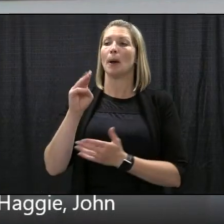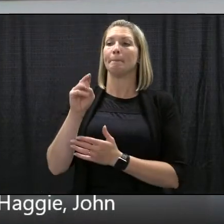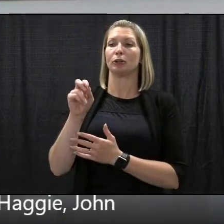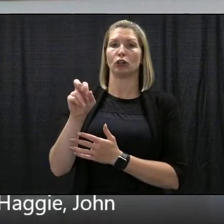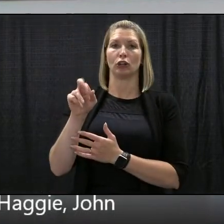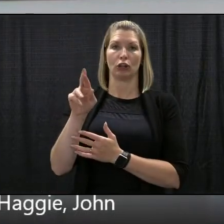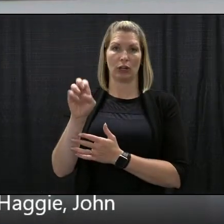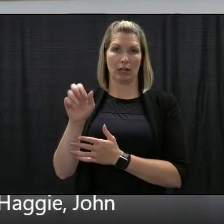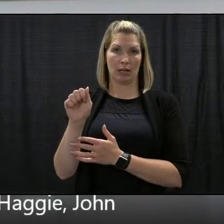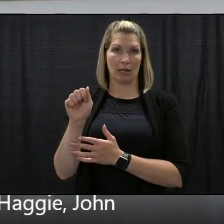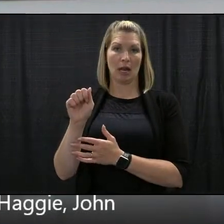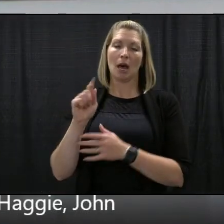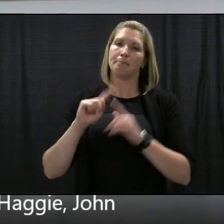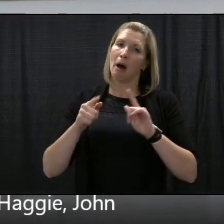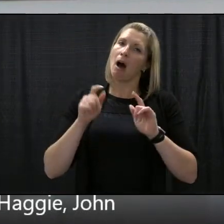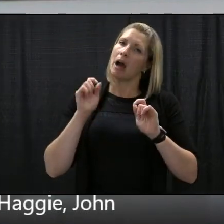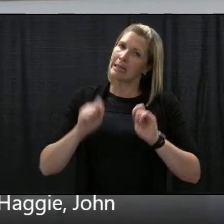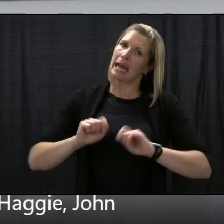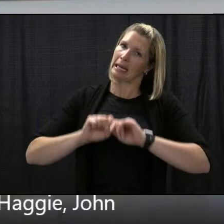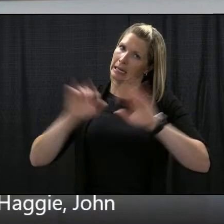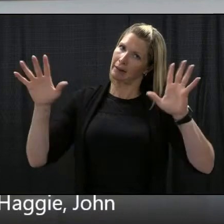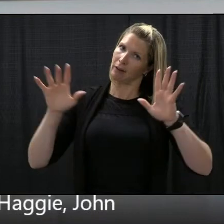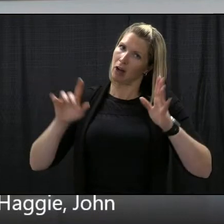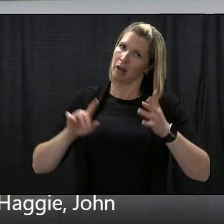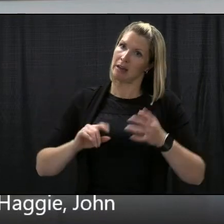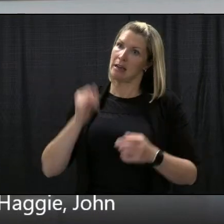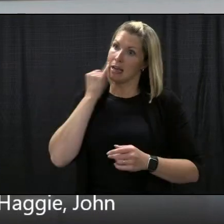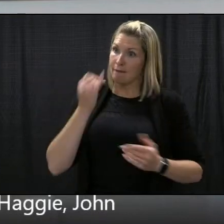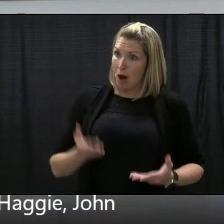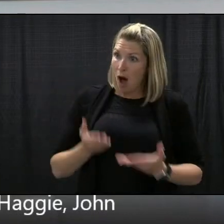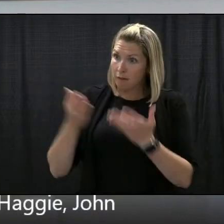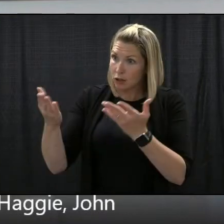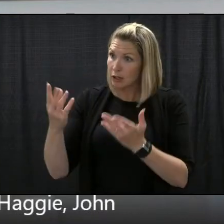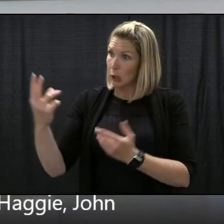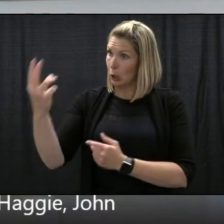any. So whatever turns up at a clinic gets administered.